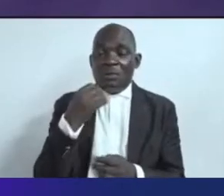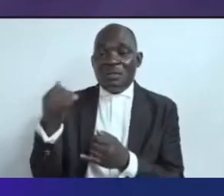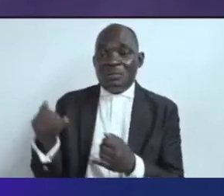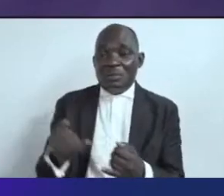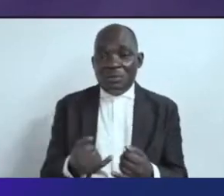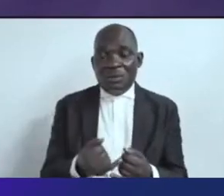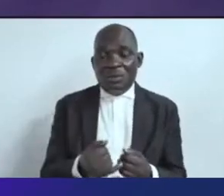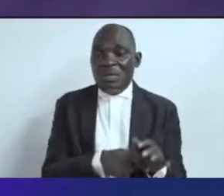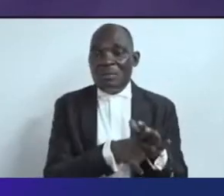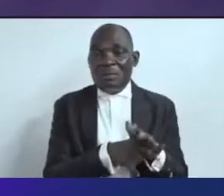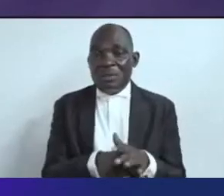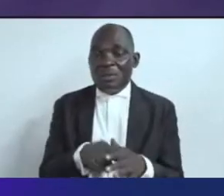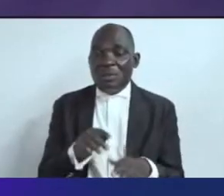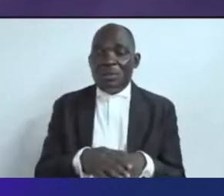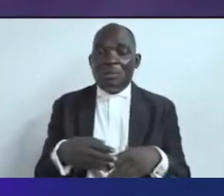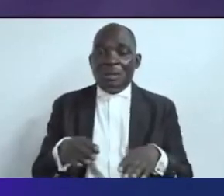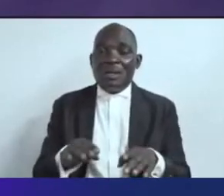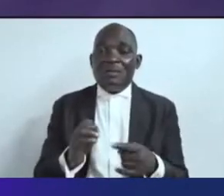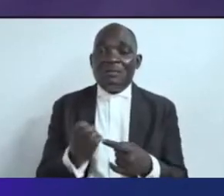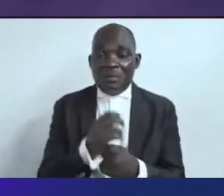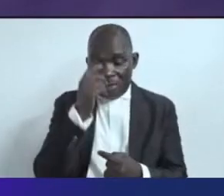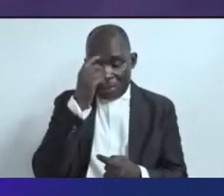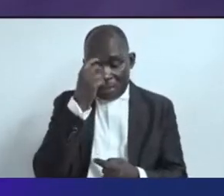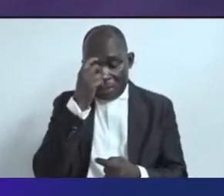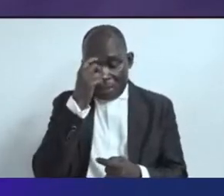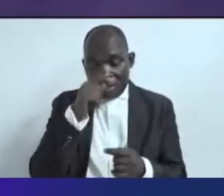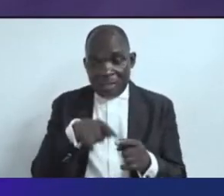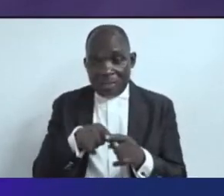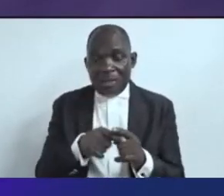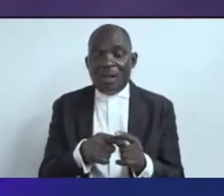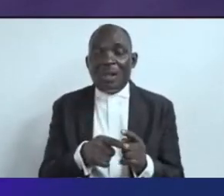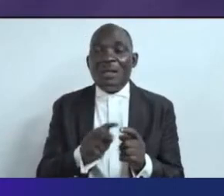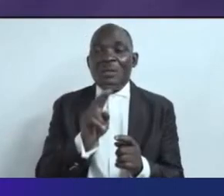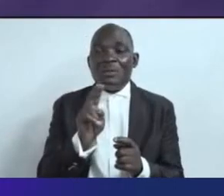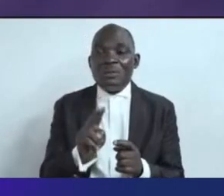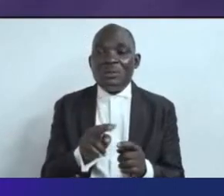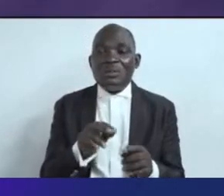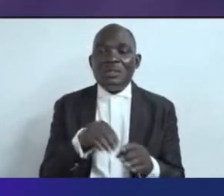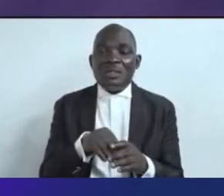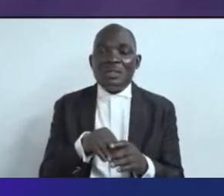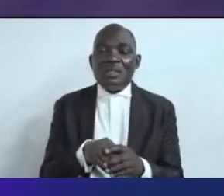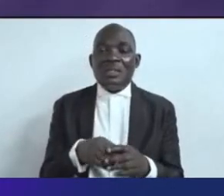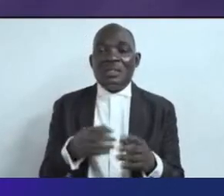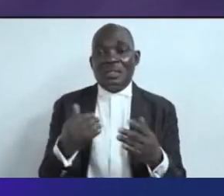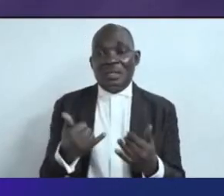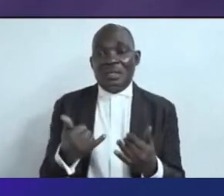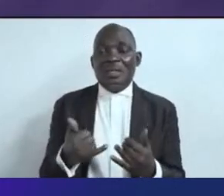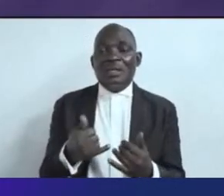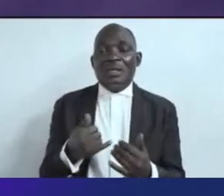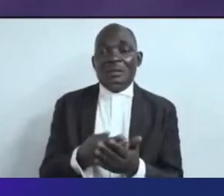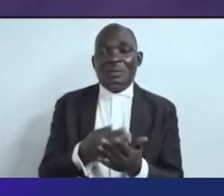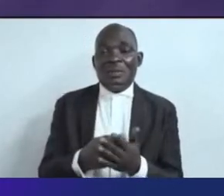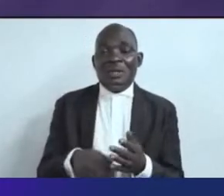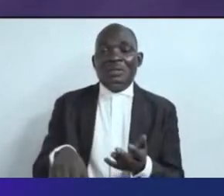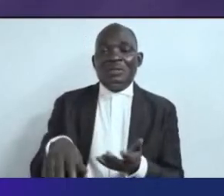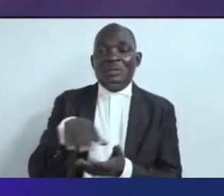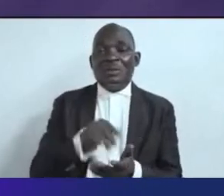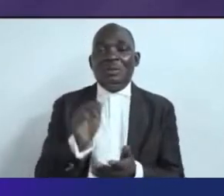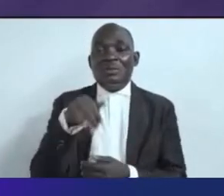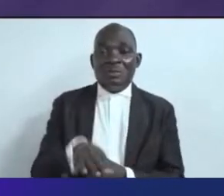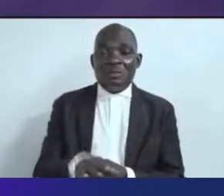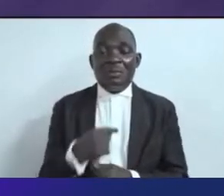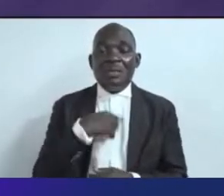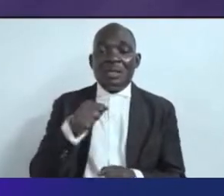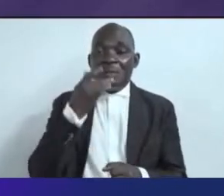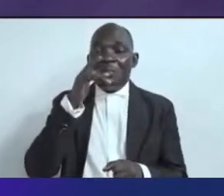put pressure on the markets and thereby translate into currency instability. I can only